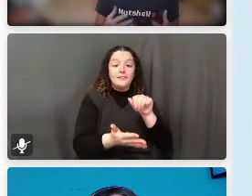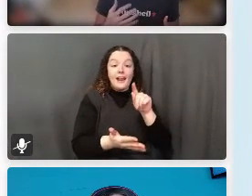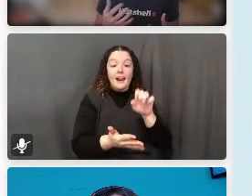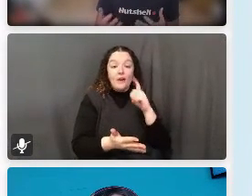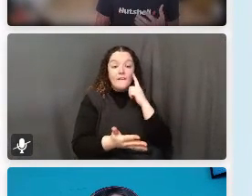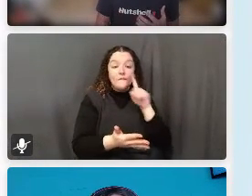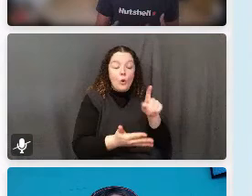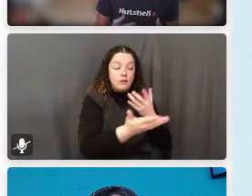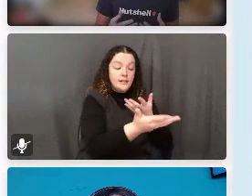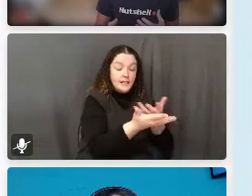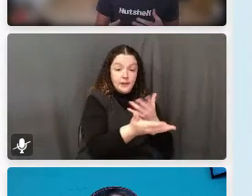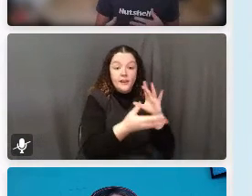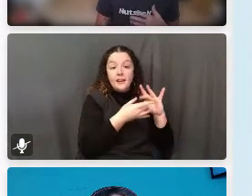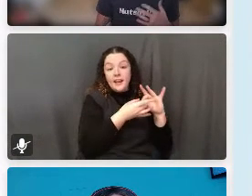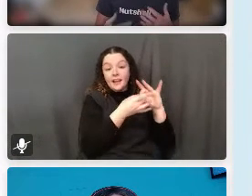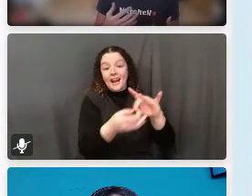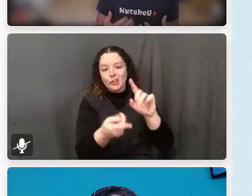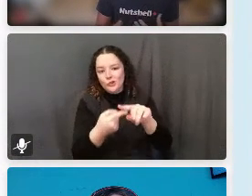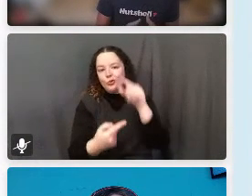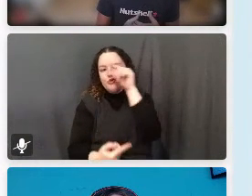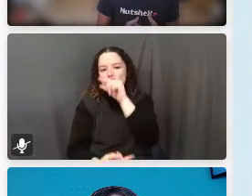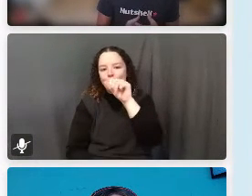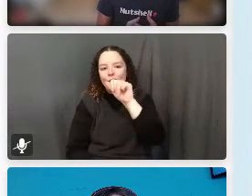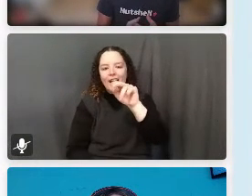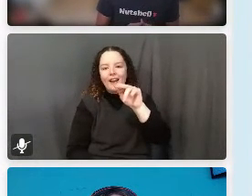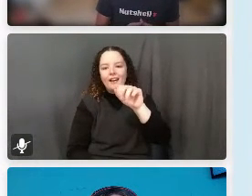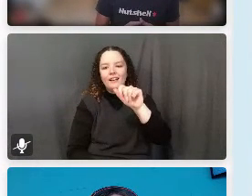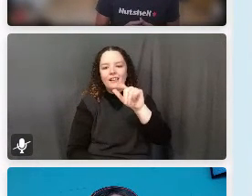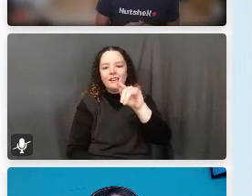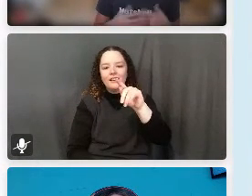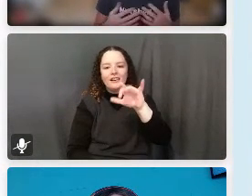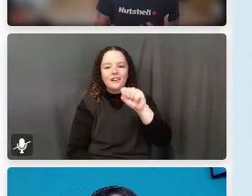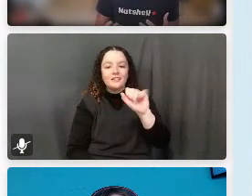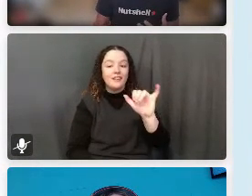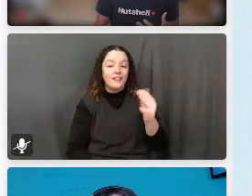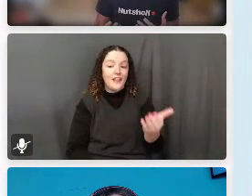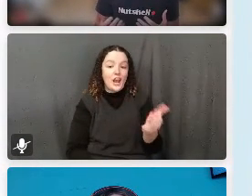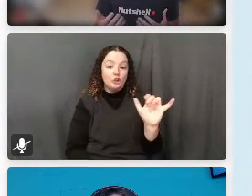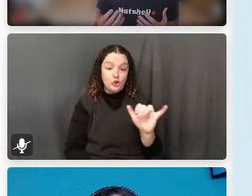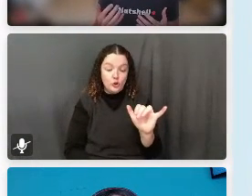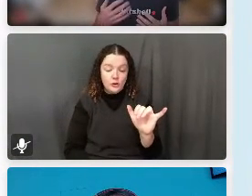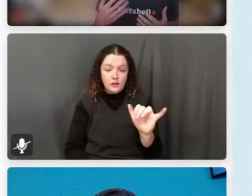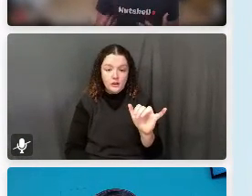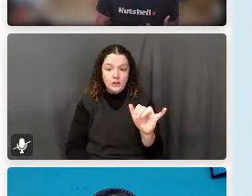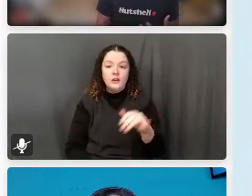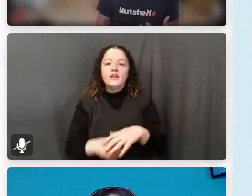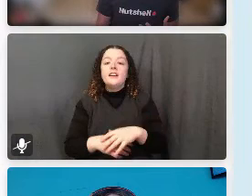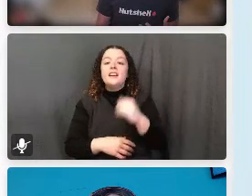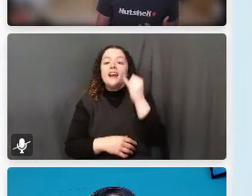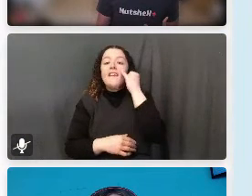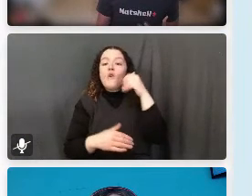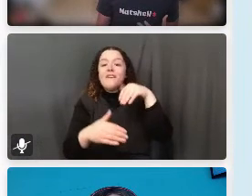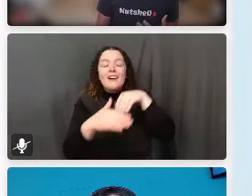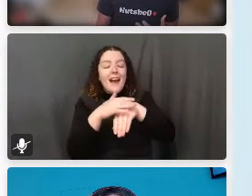connect them to tools like Google Analytics, so you can see the conversions roll in there as well. And if you do have access to the